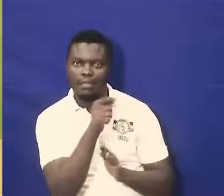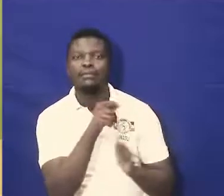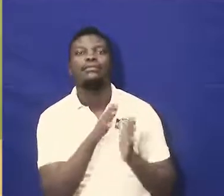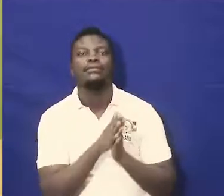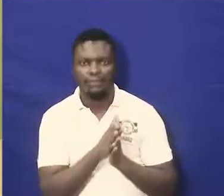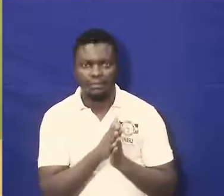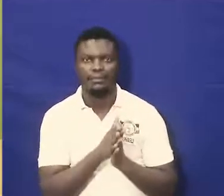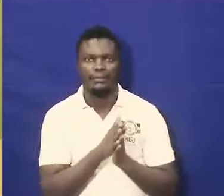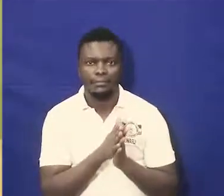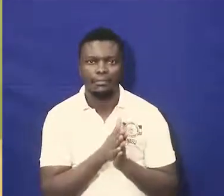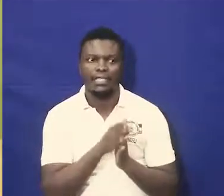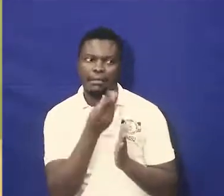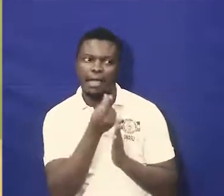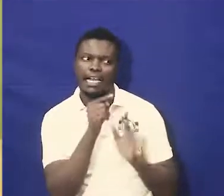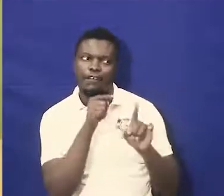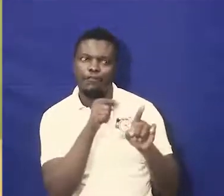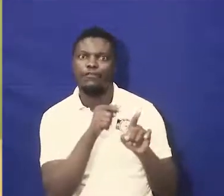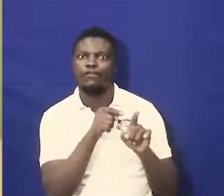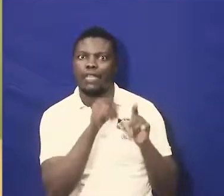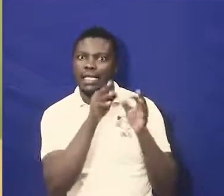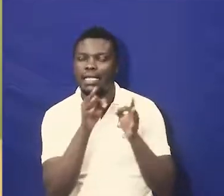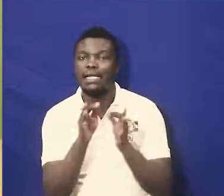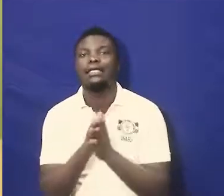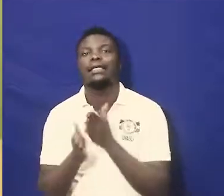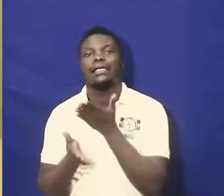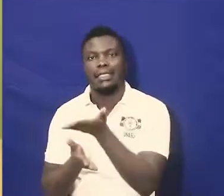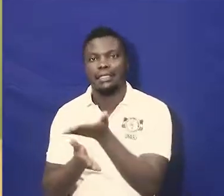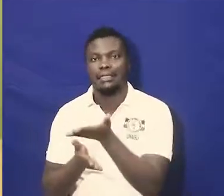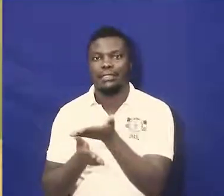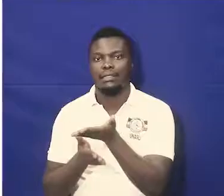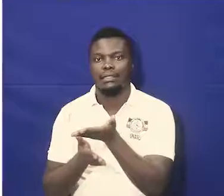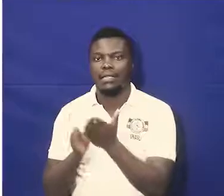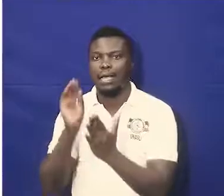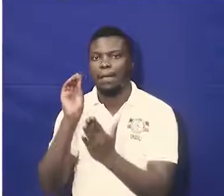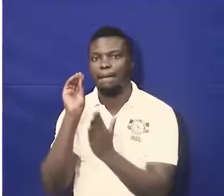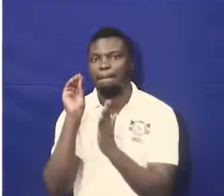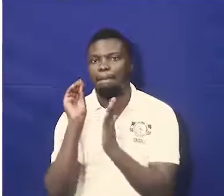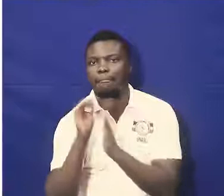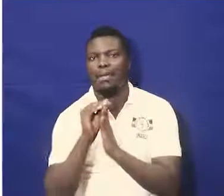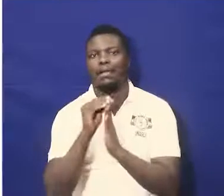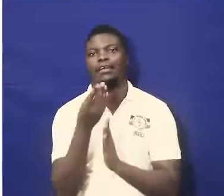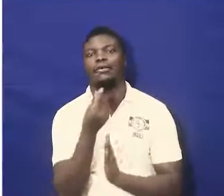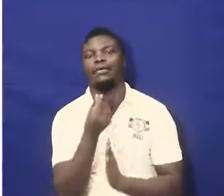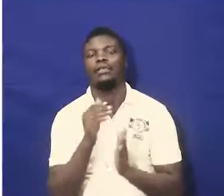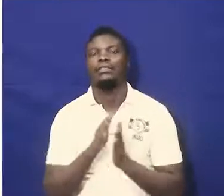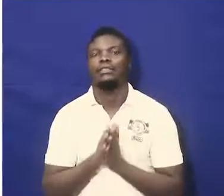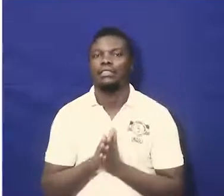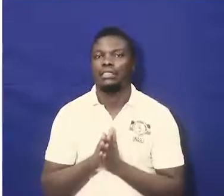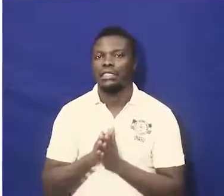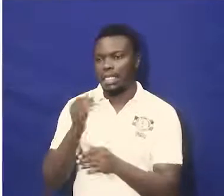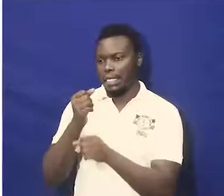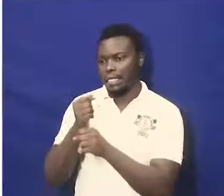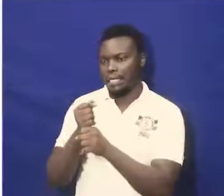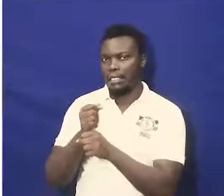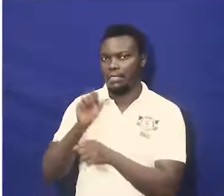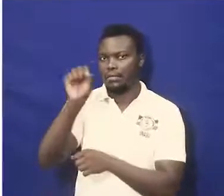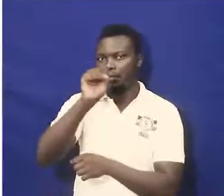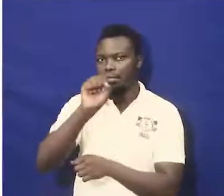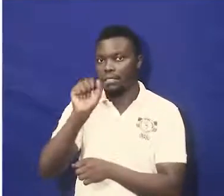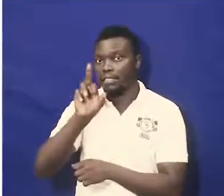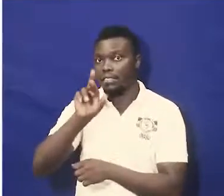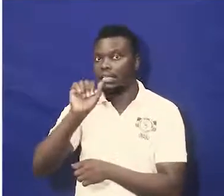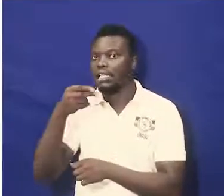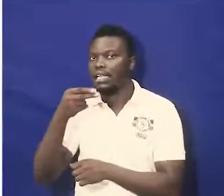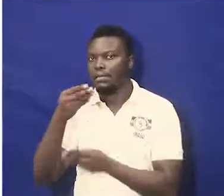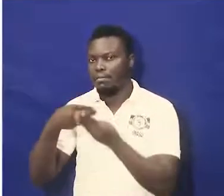the price for this item. So that is the marked price. So Sarah buys a dress whose